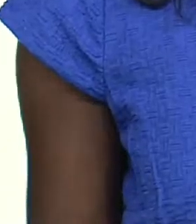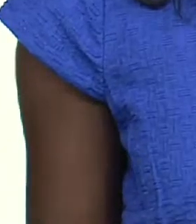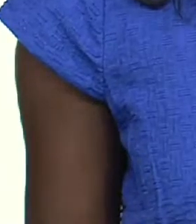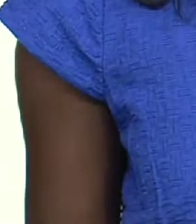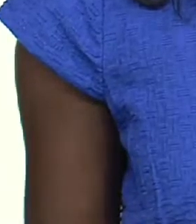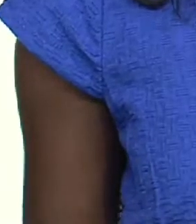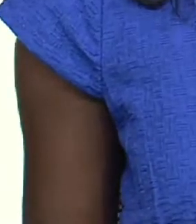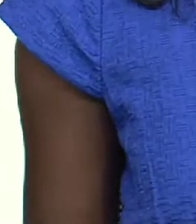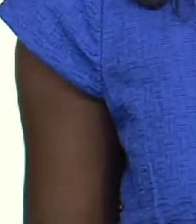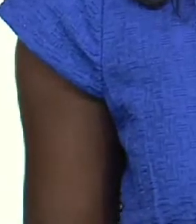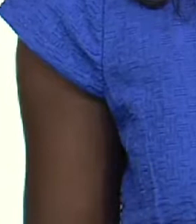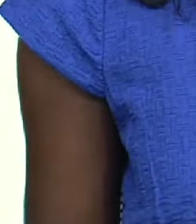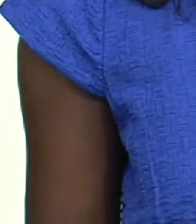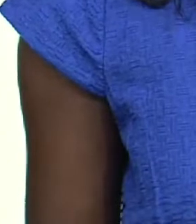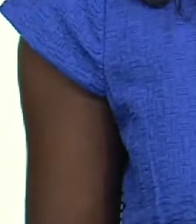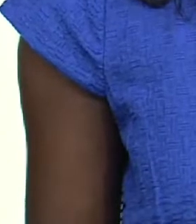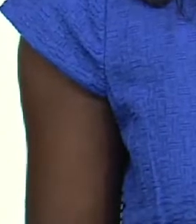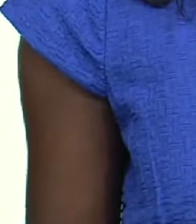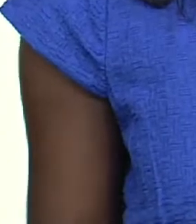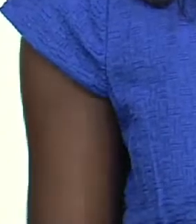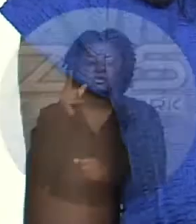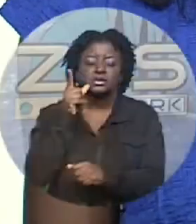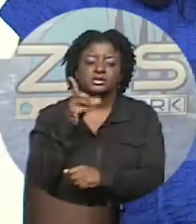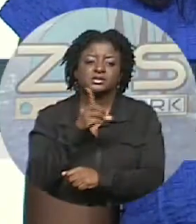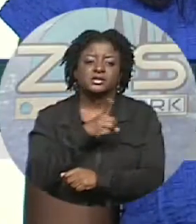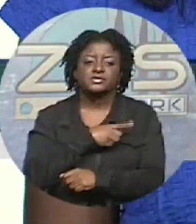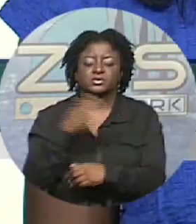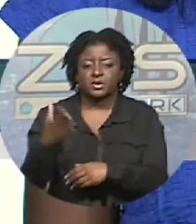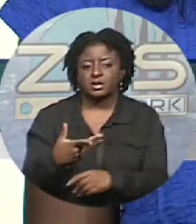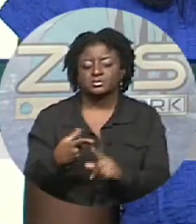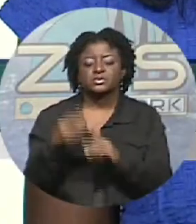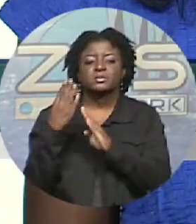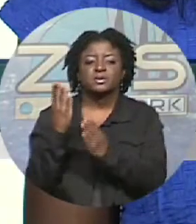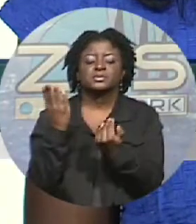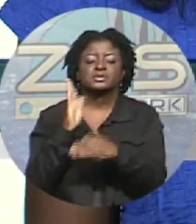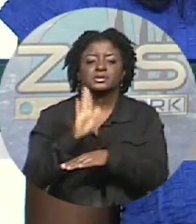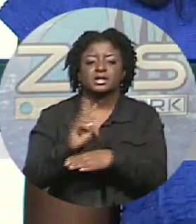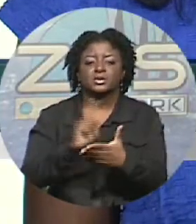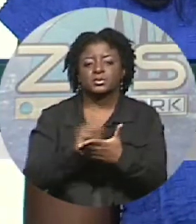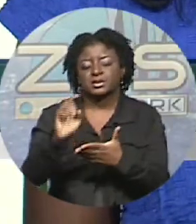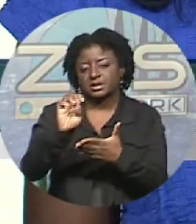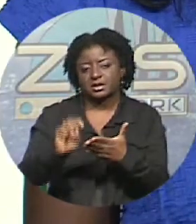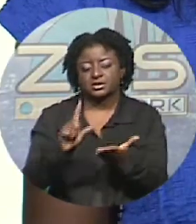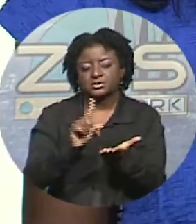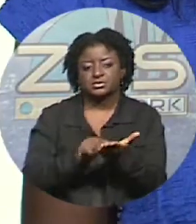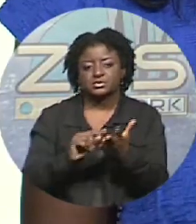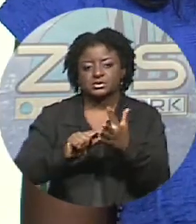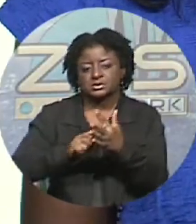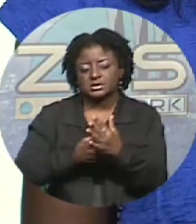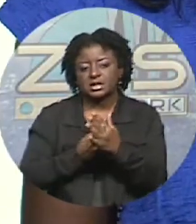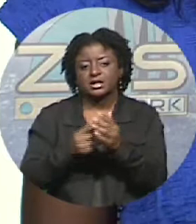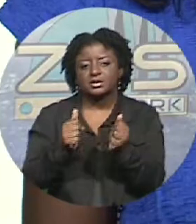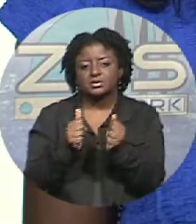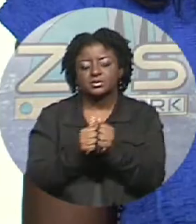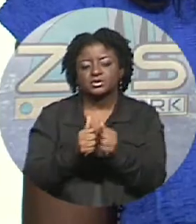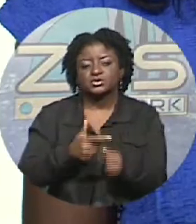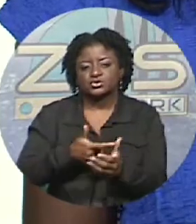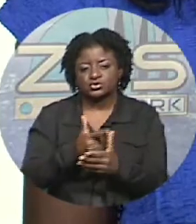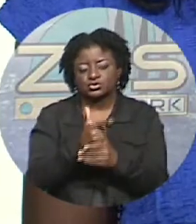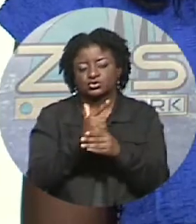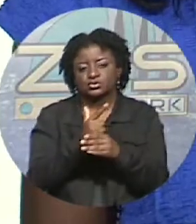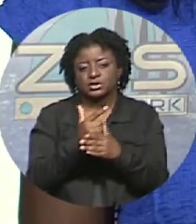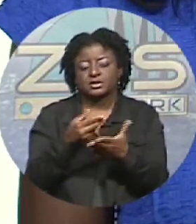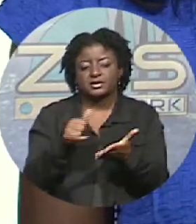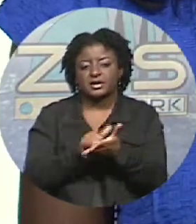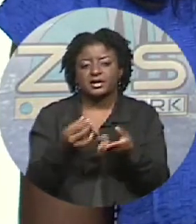Good evening, everyone. I'm LaDawn Davis, and welcome to The Bahamas Tonight, the weekend edition. Thanks so much for tuning in. We begin the news tonight with a shooting that happened during the